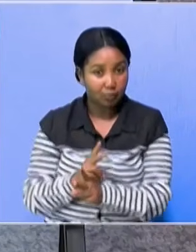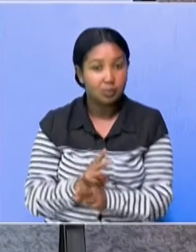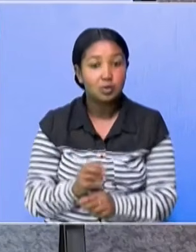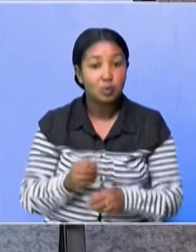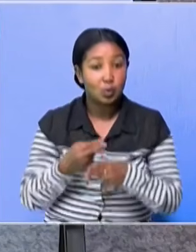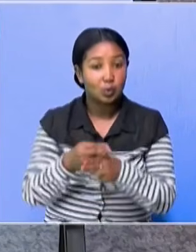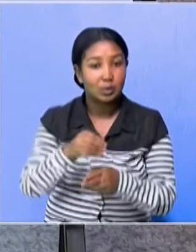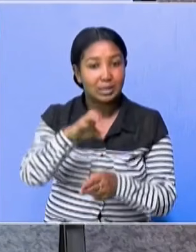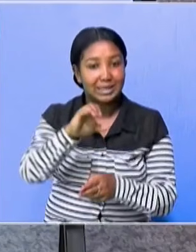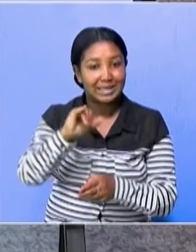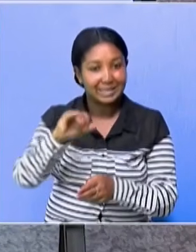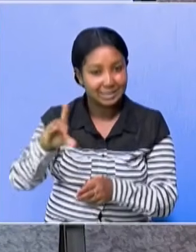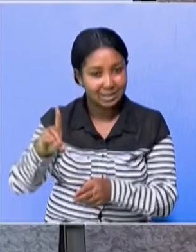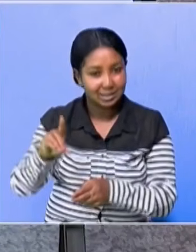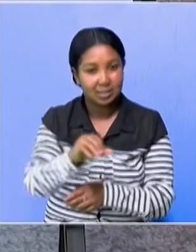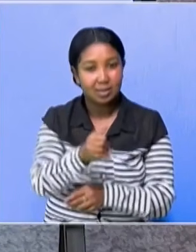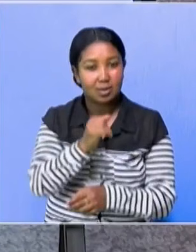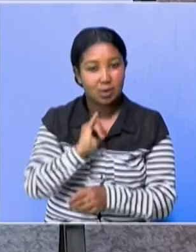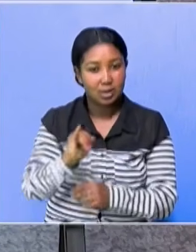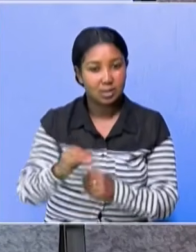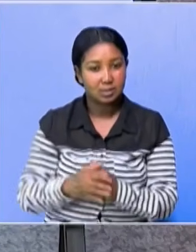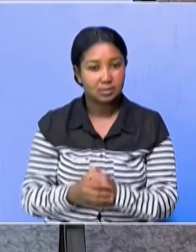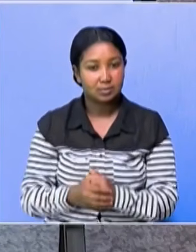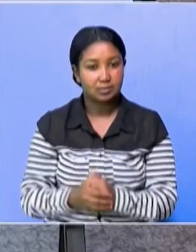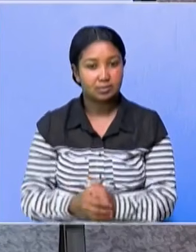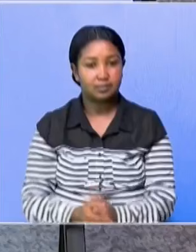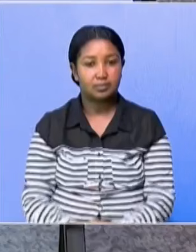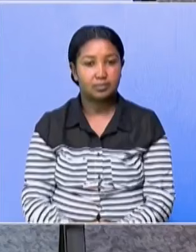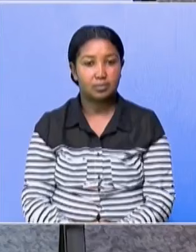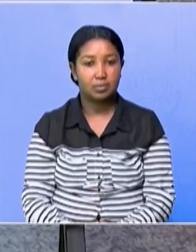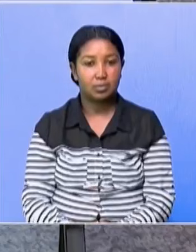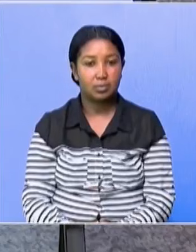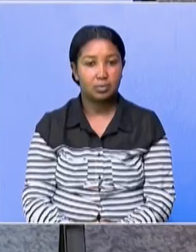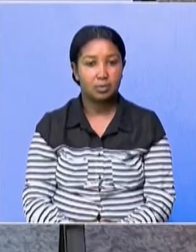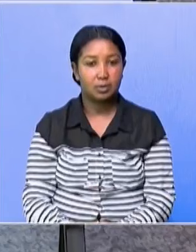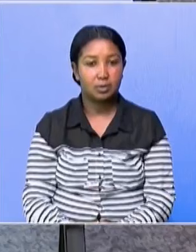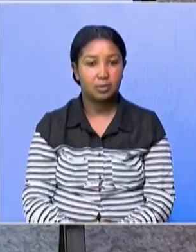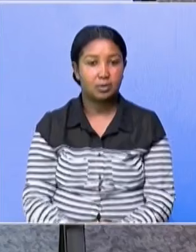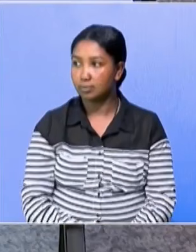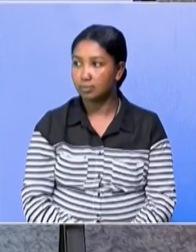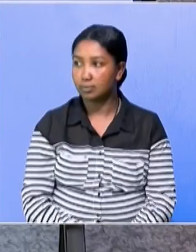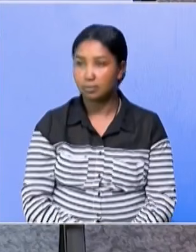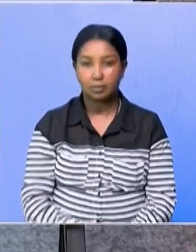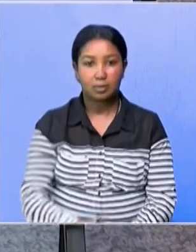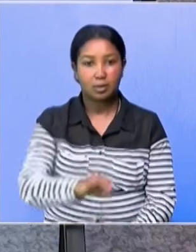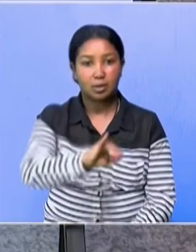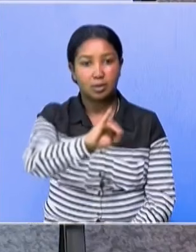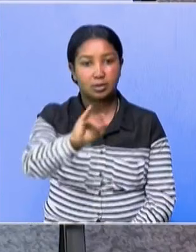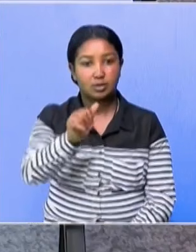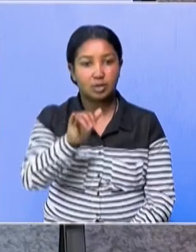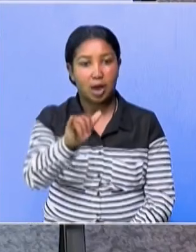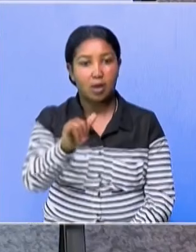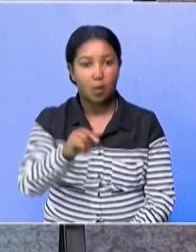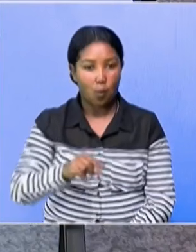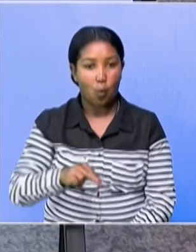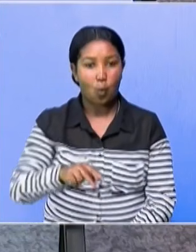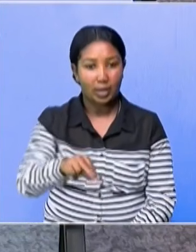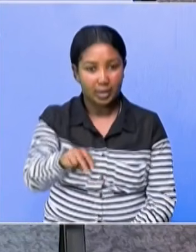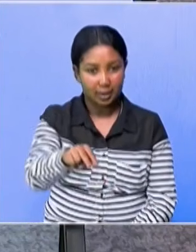it. And the other one is less traffic light or jaywalking. The jaywalking